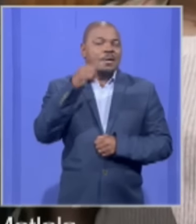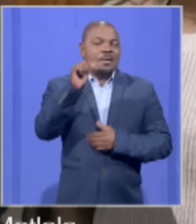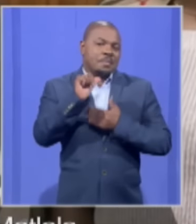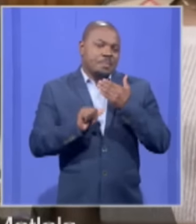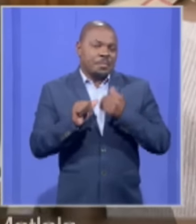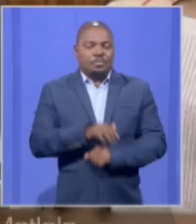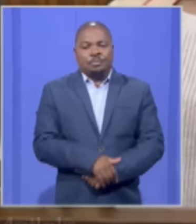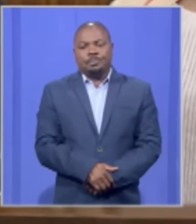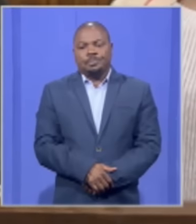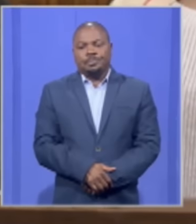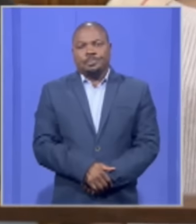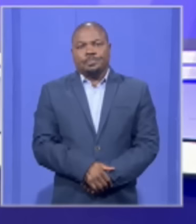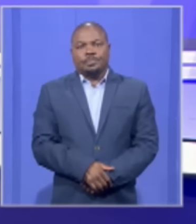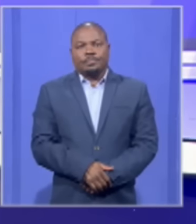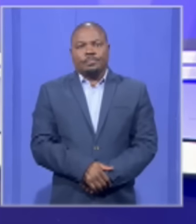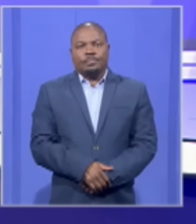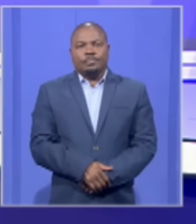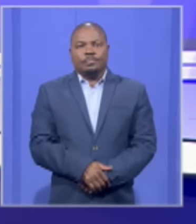tlang.